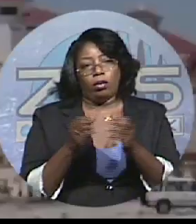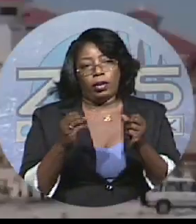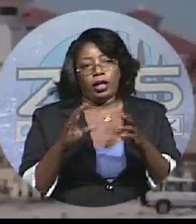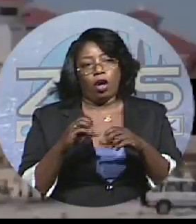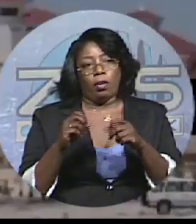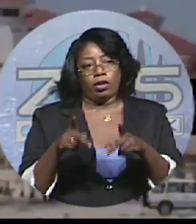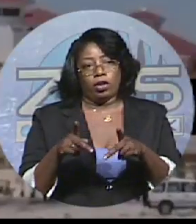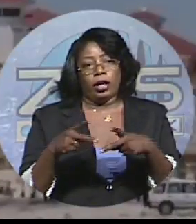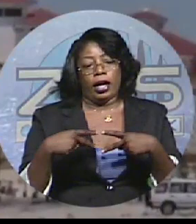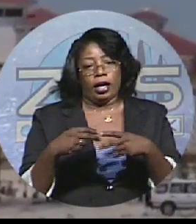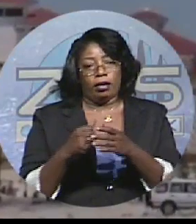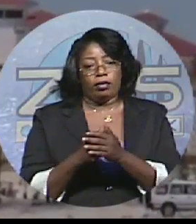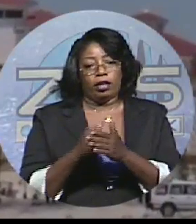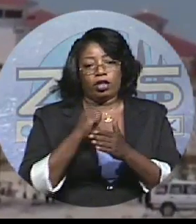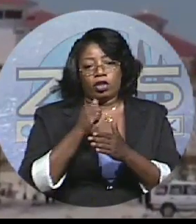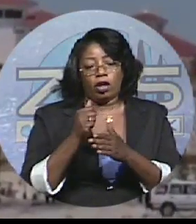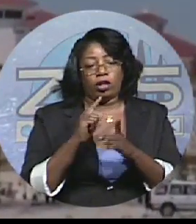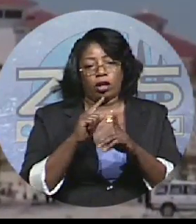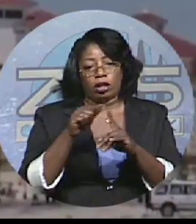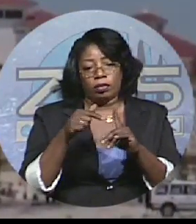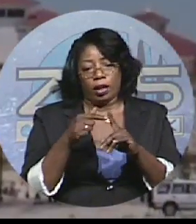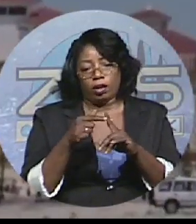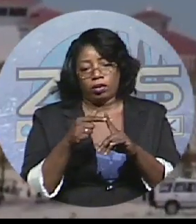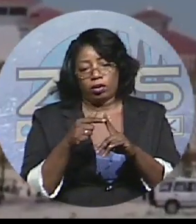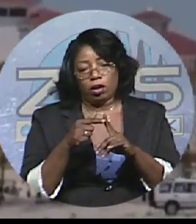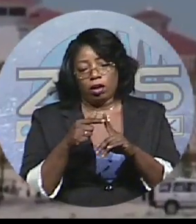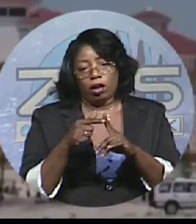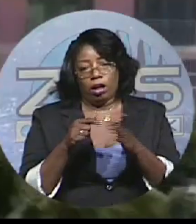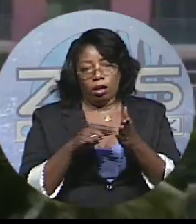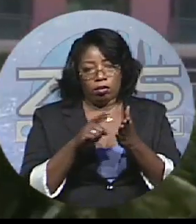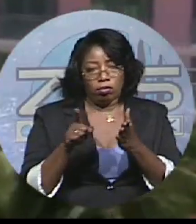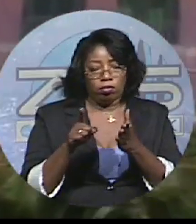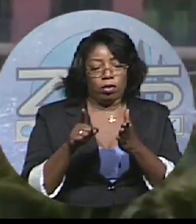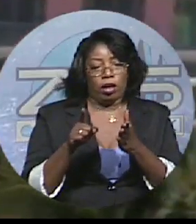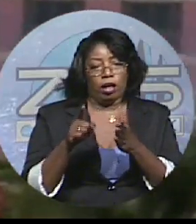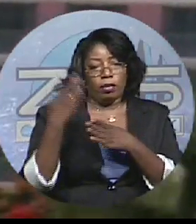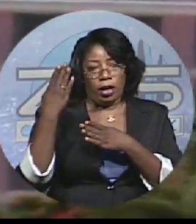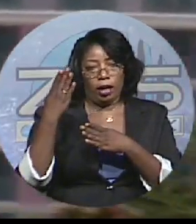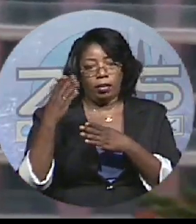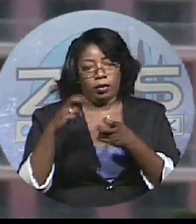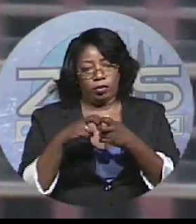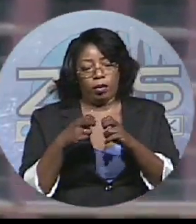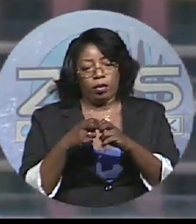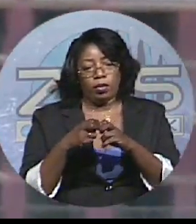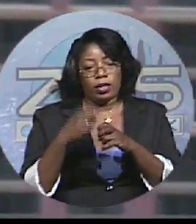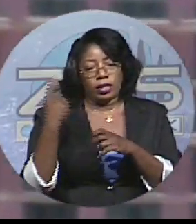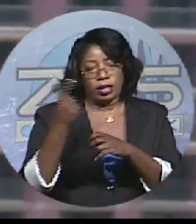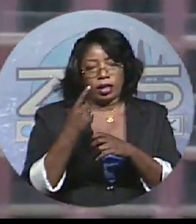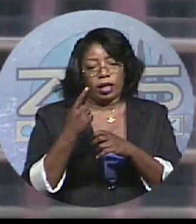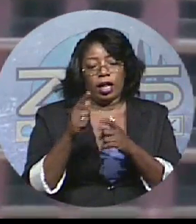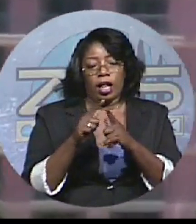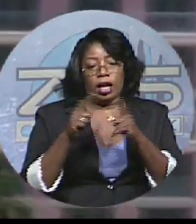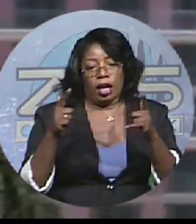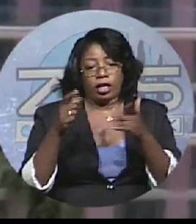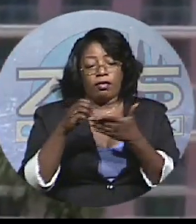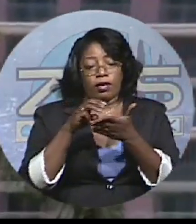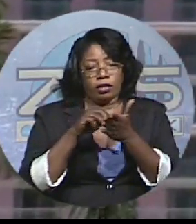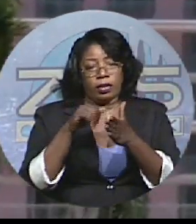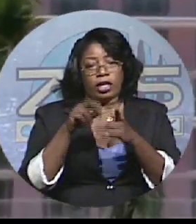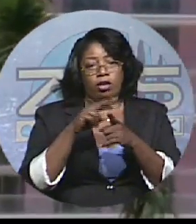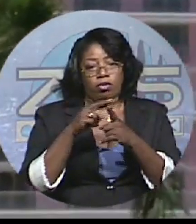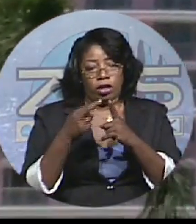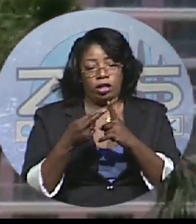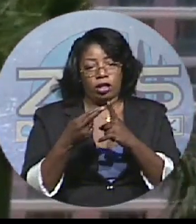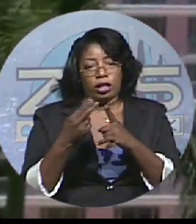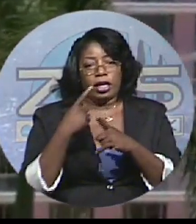exist. And he won't shy away from the Bahamar issue, especially as it is the single largest investment in tourism in the region.